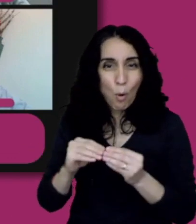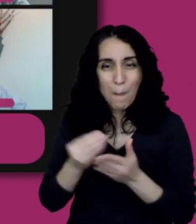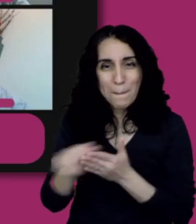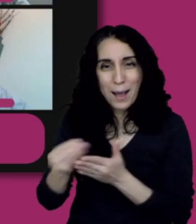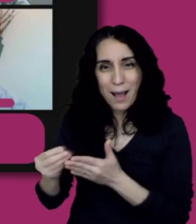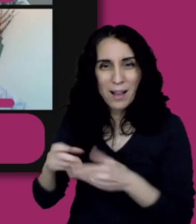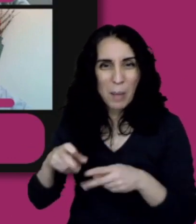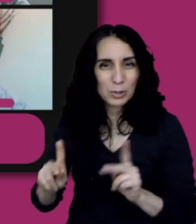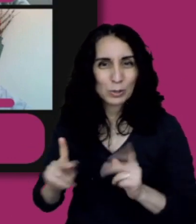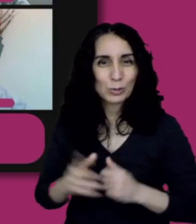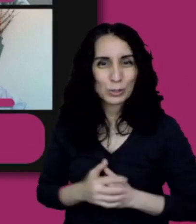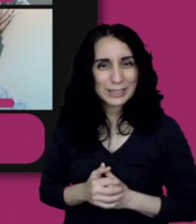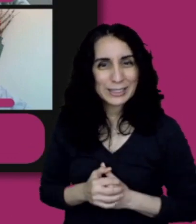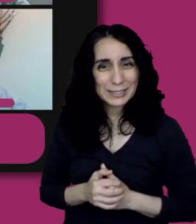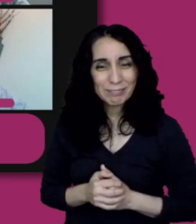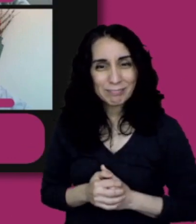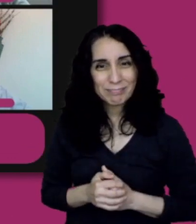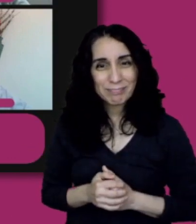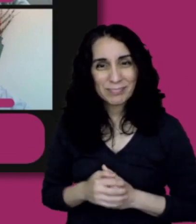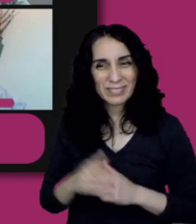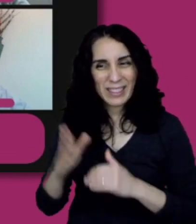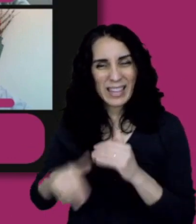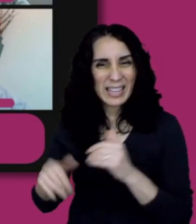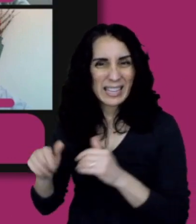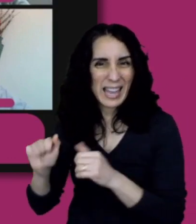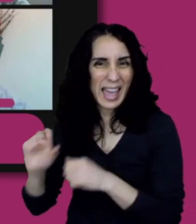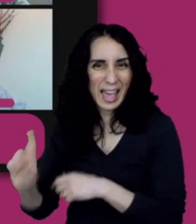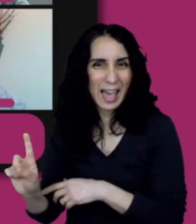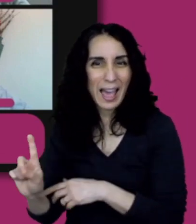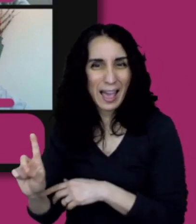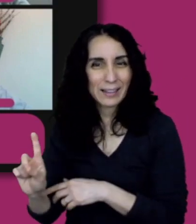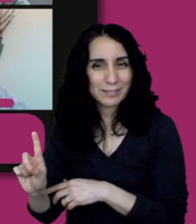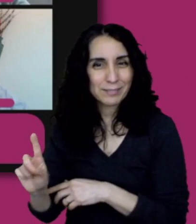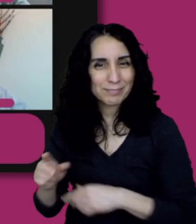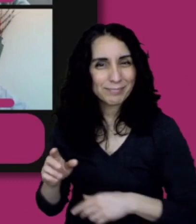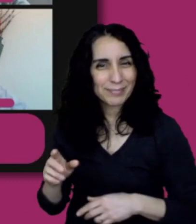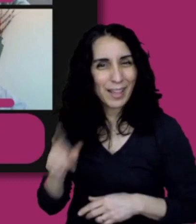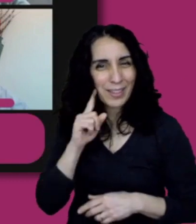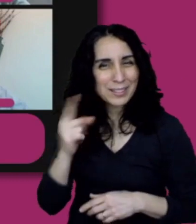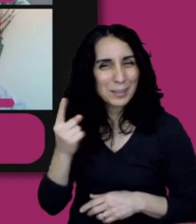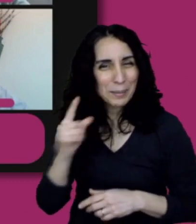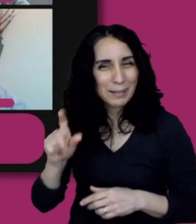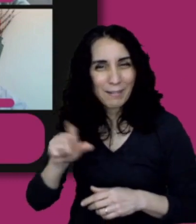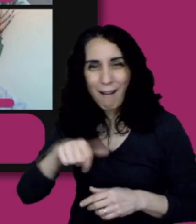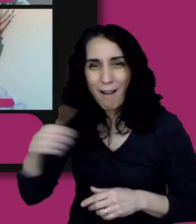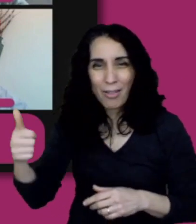maybe it's more buying opportunities. I'd rather call it that, a buying opportunity than an ad,